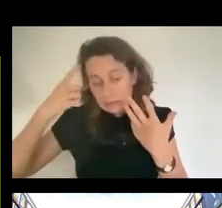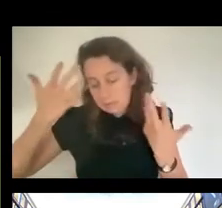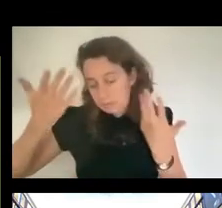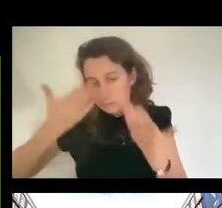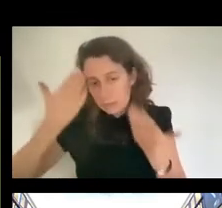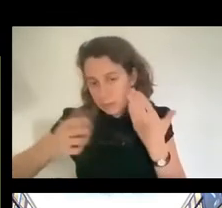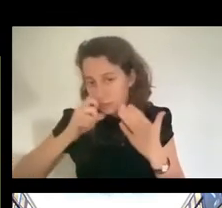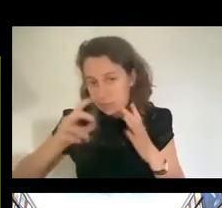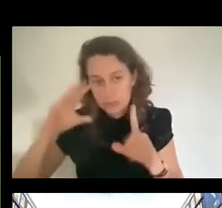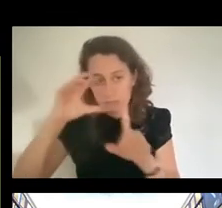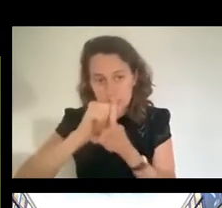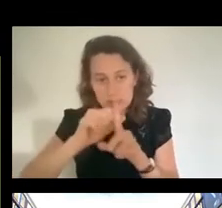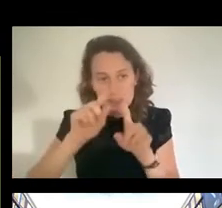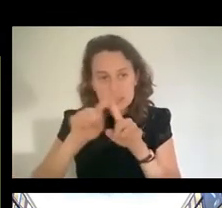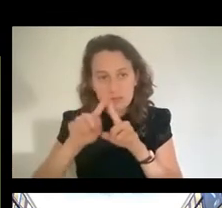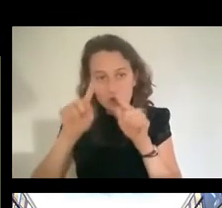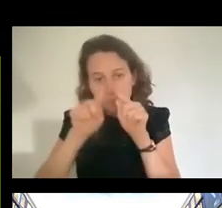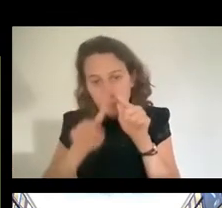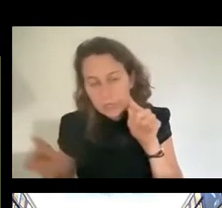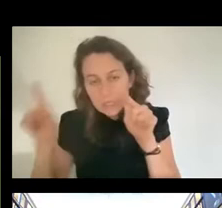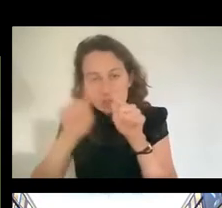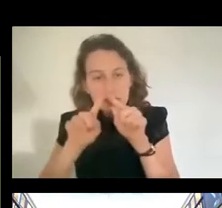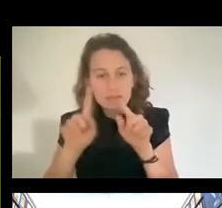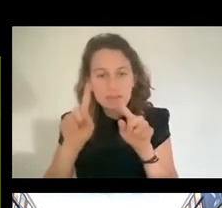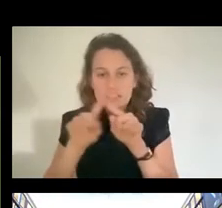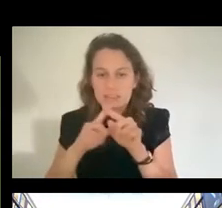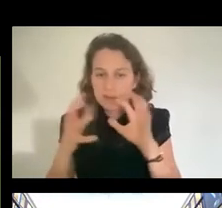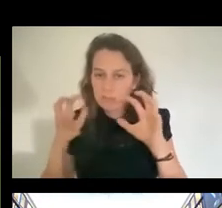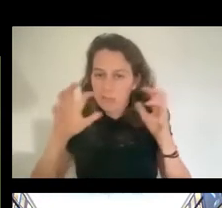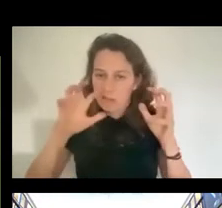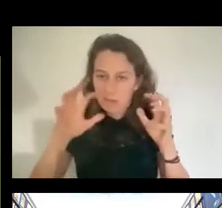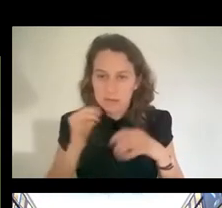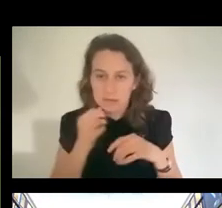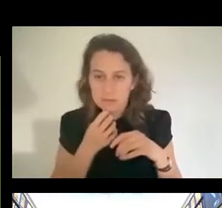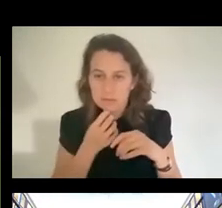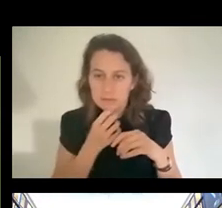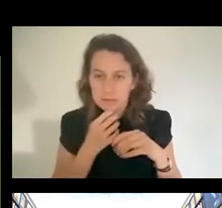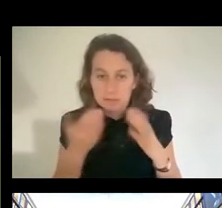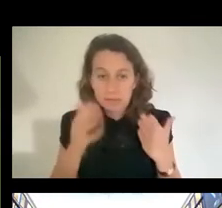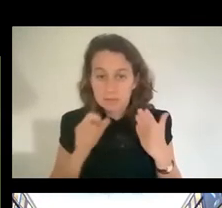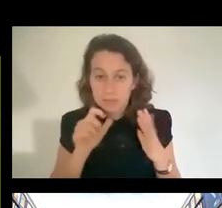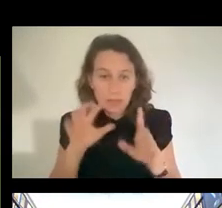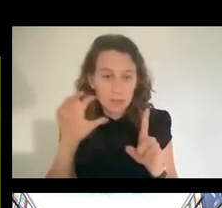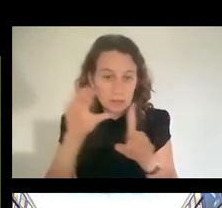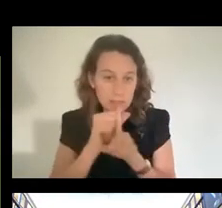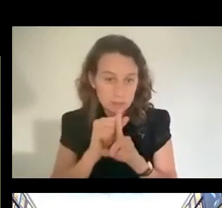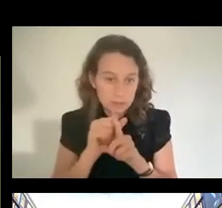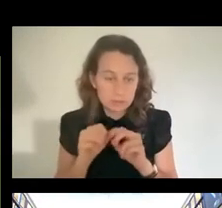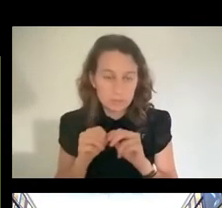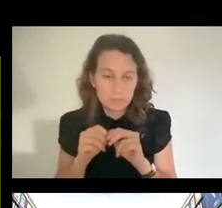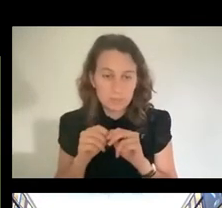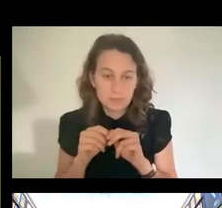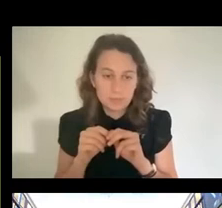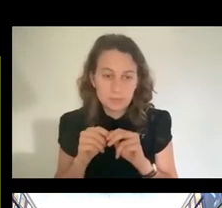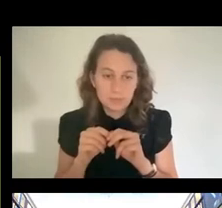certain rings and whatnot, and certain deformities or things that may not be captured otherwise. And Lei and I have